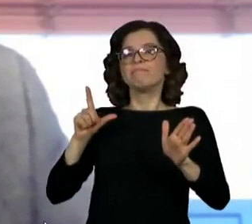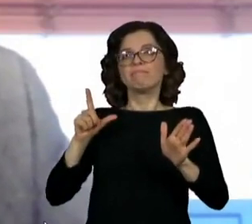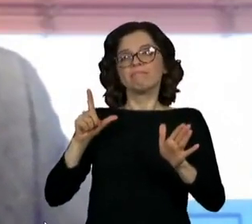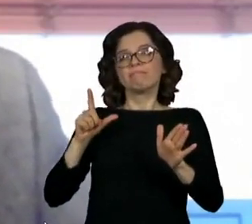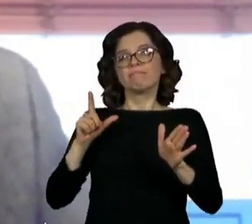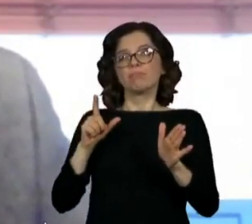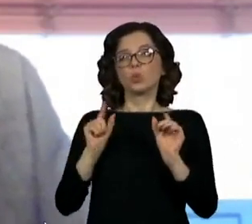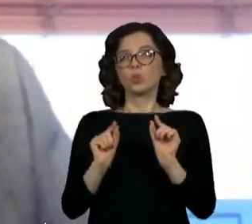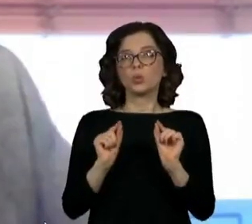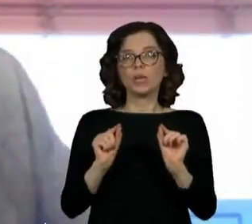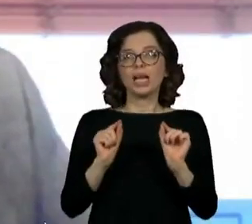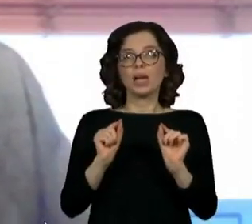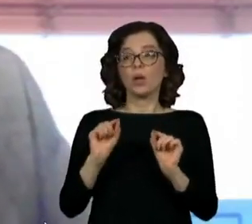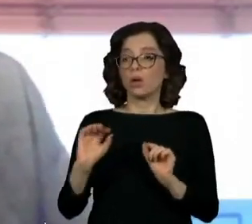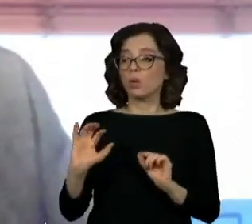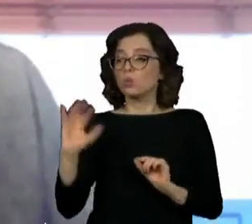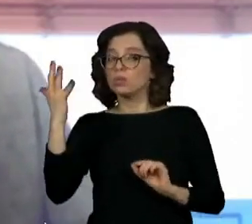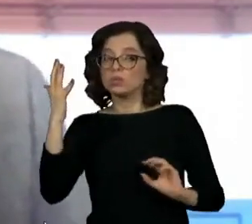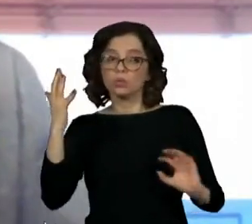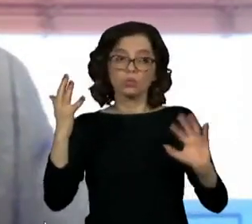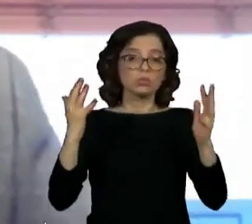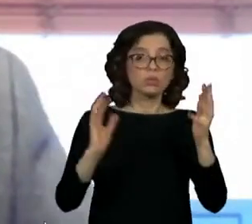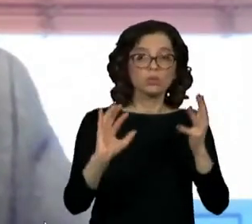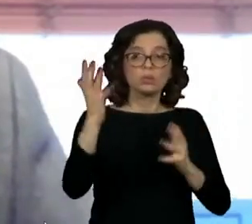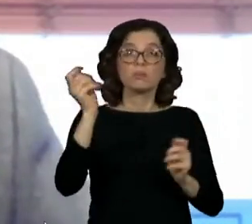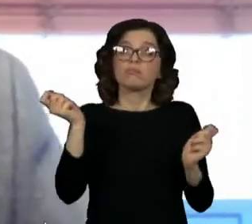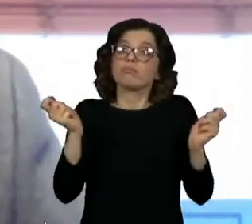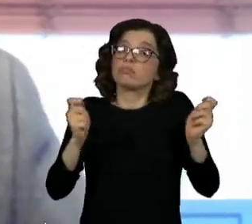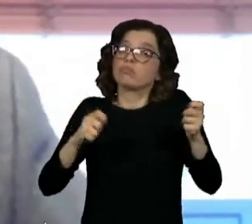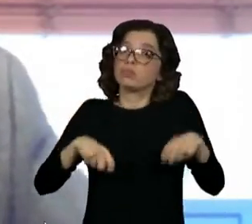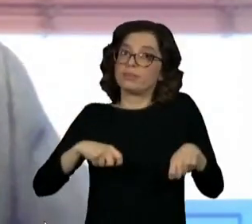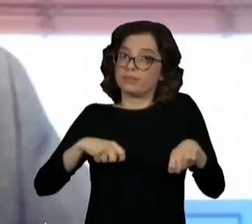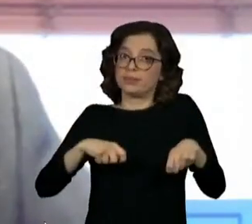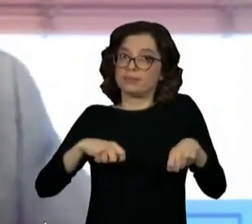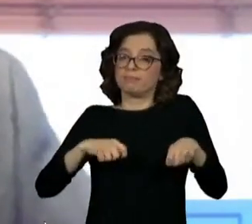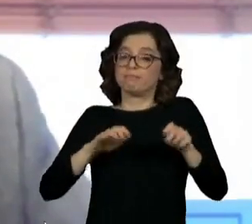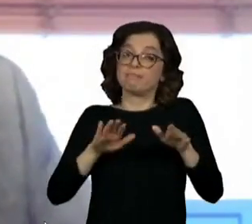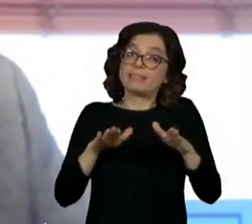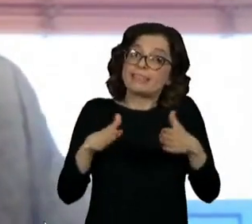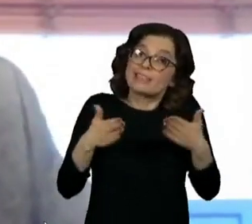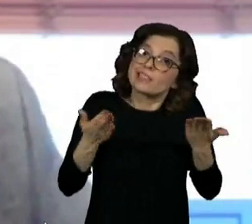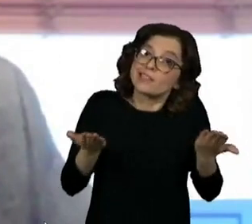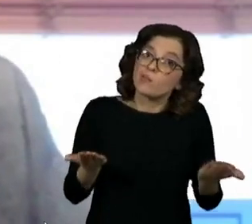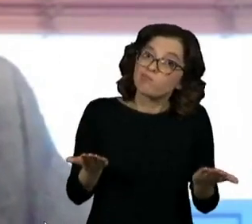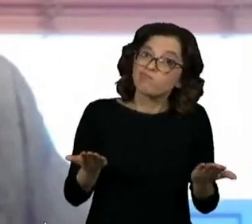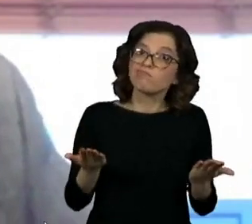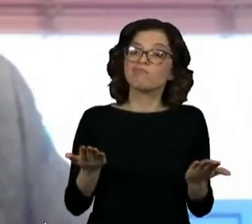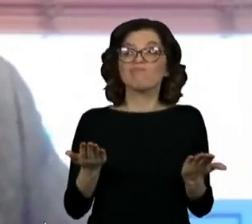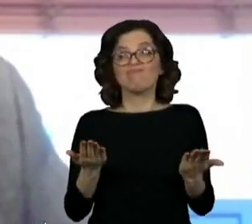that all of these things are possible, right? So